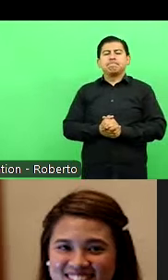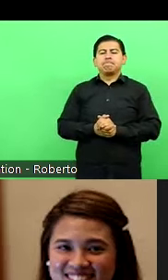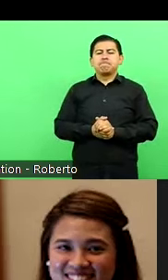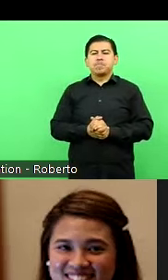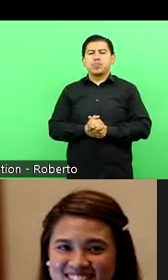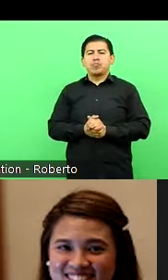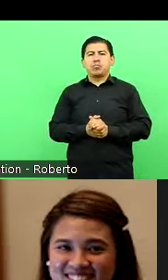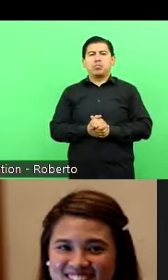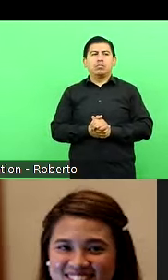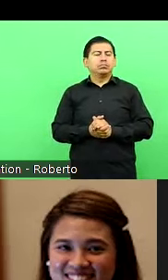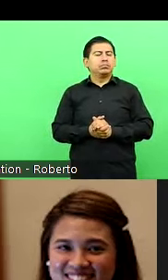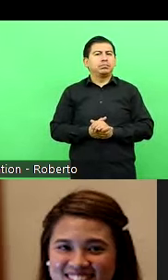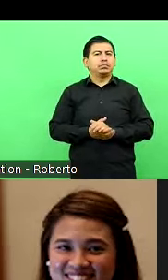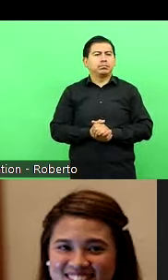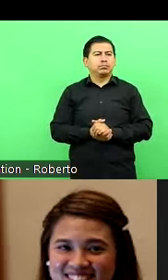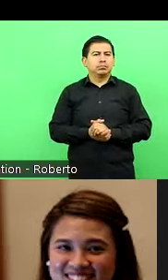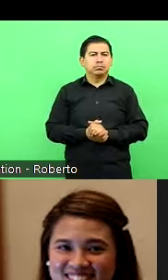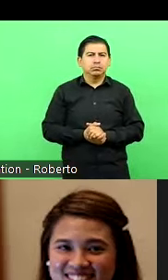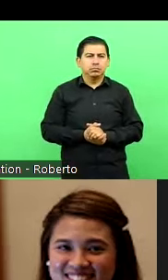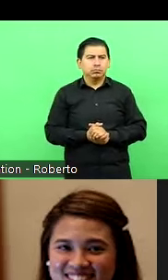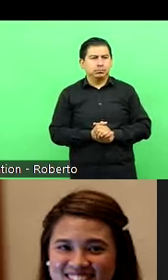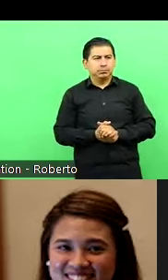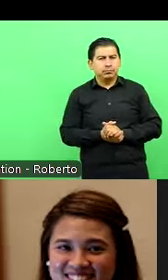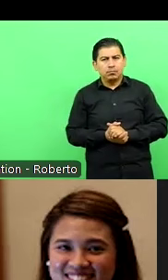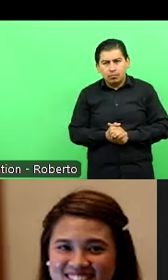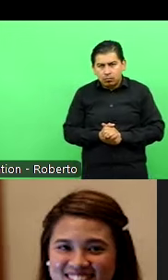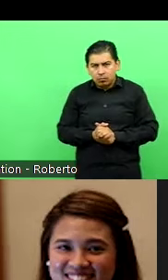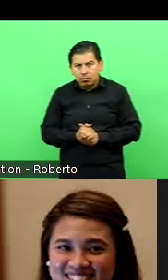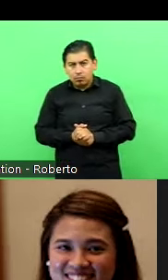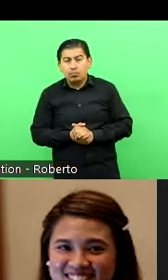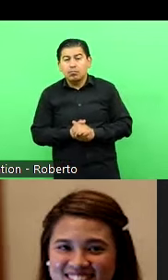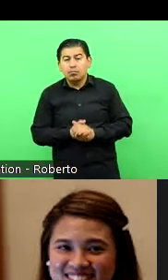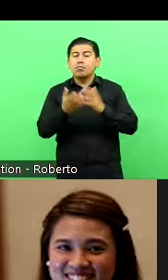recovery programs that we have in DRRM, such as